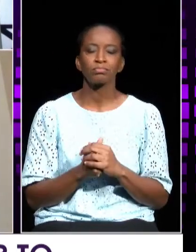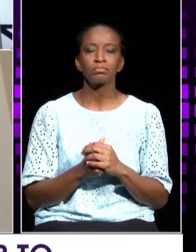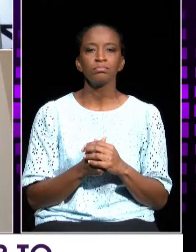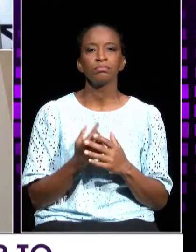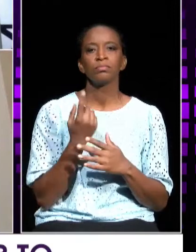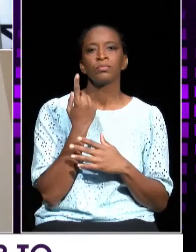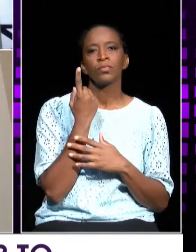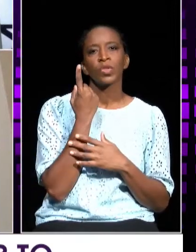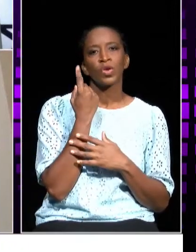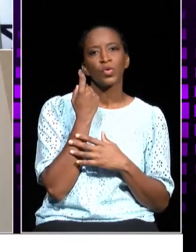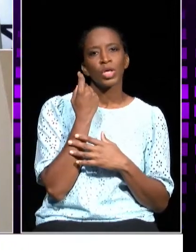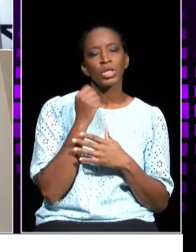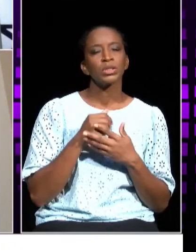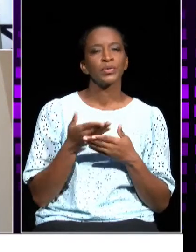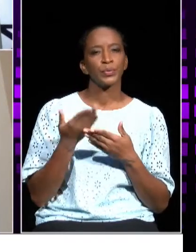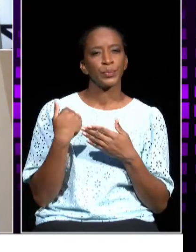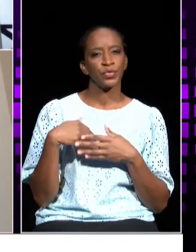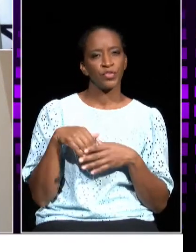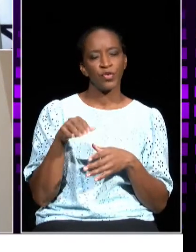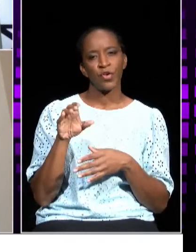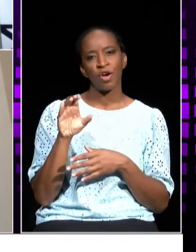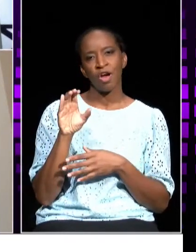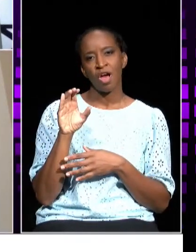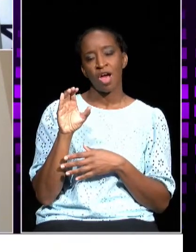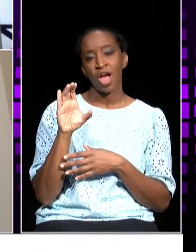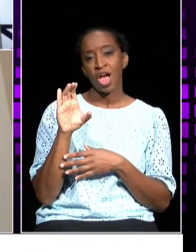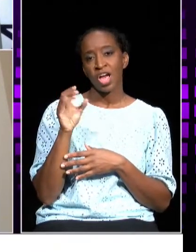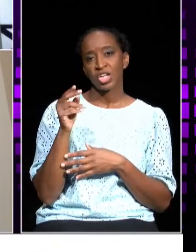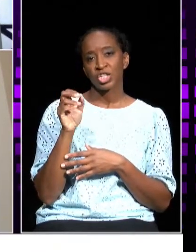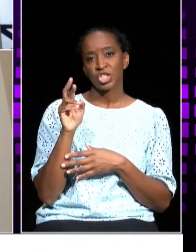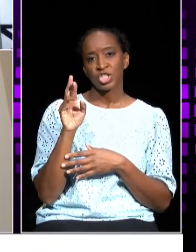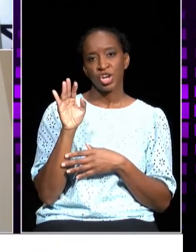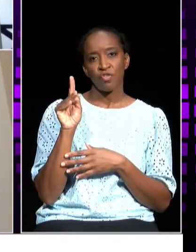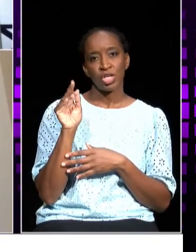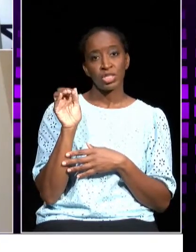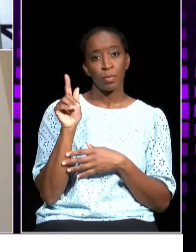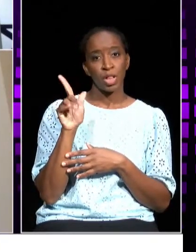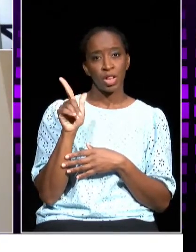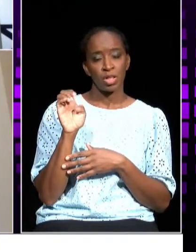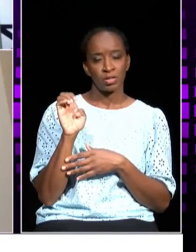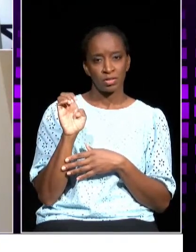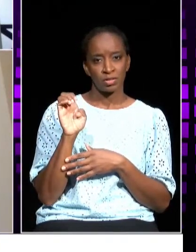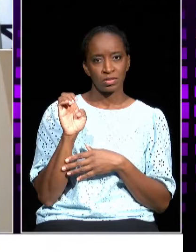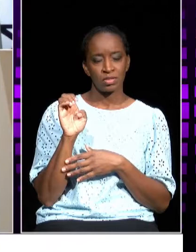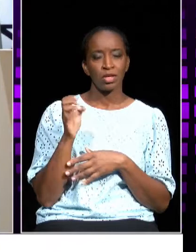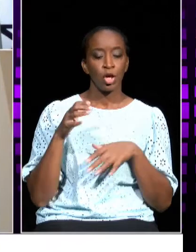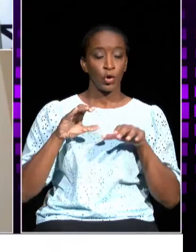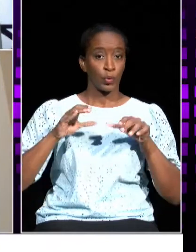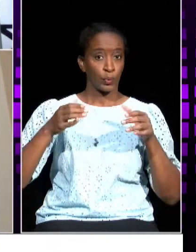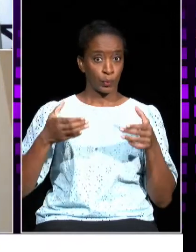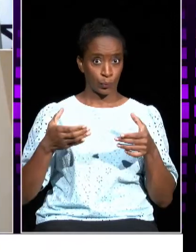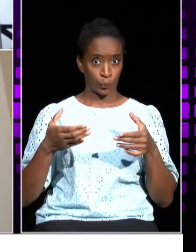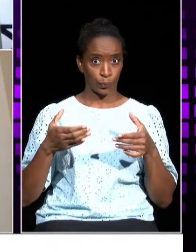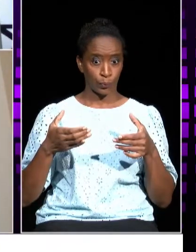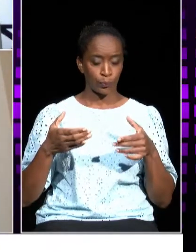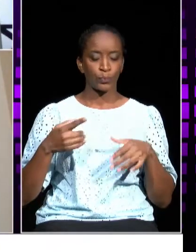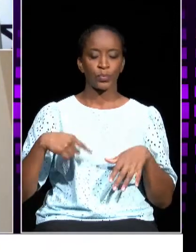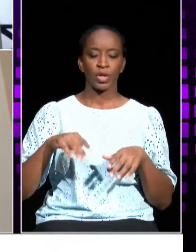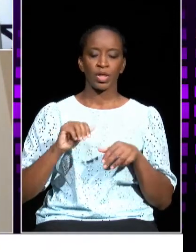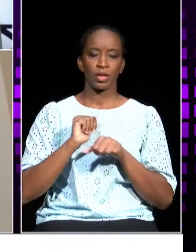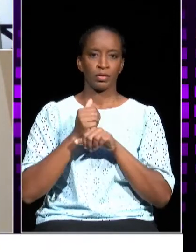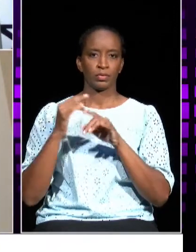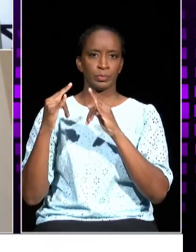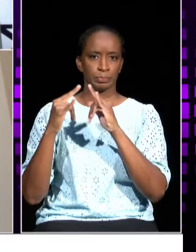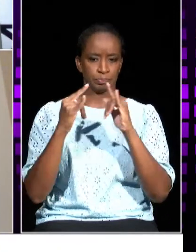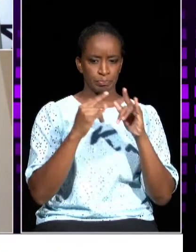Lane Charitable Trust, they were working on a summer camp program to assist some students at some of our secondary schools to make sure